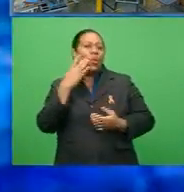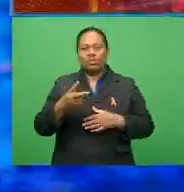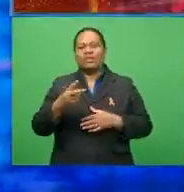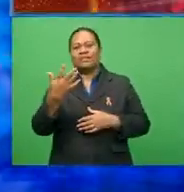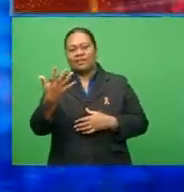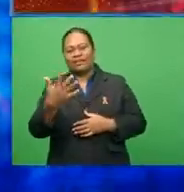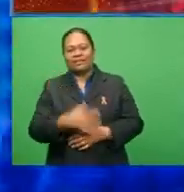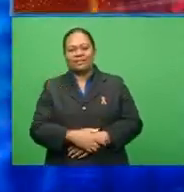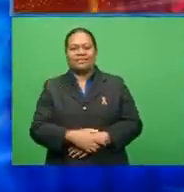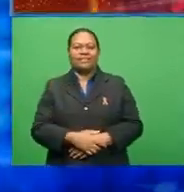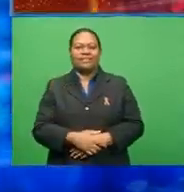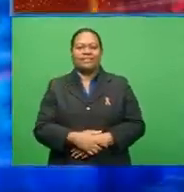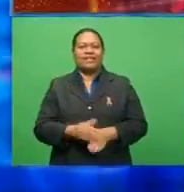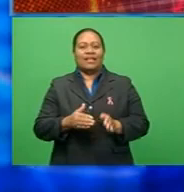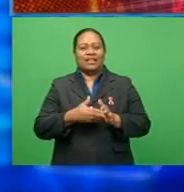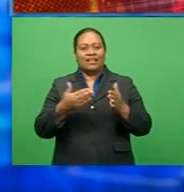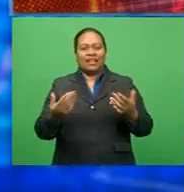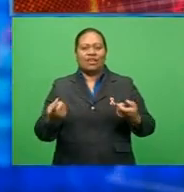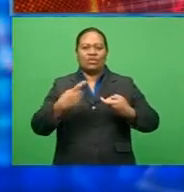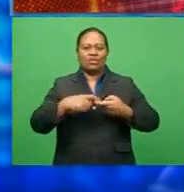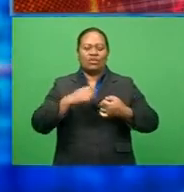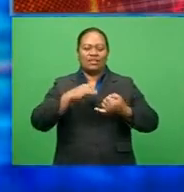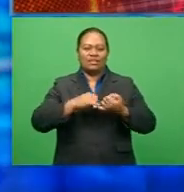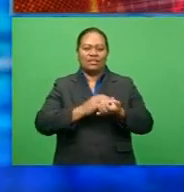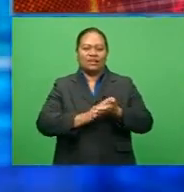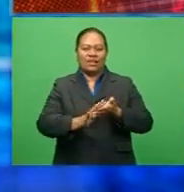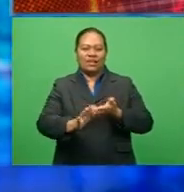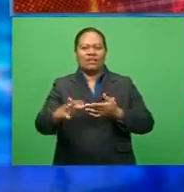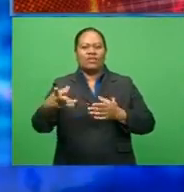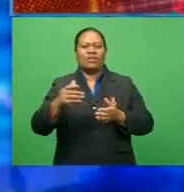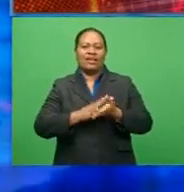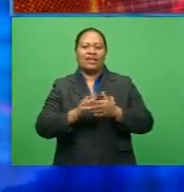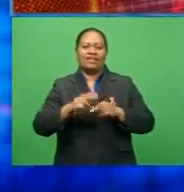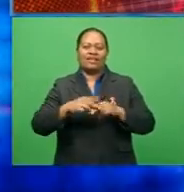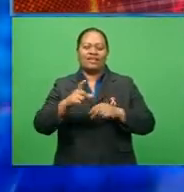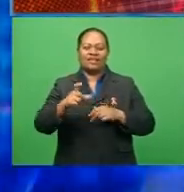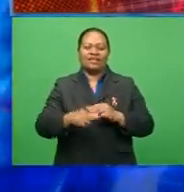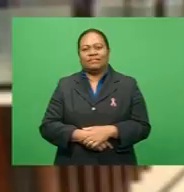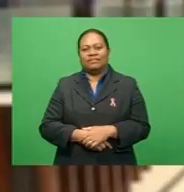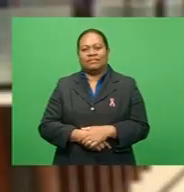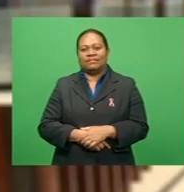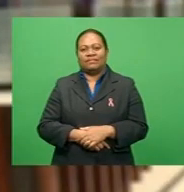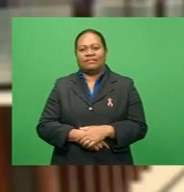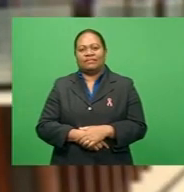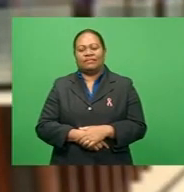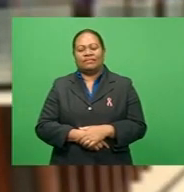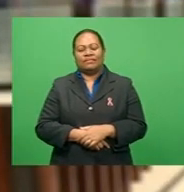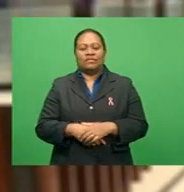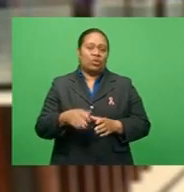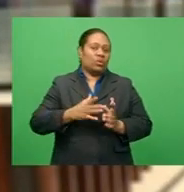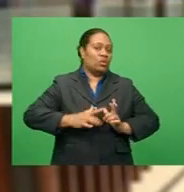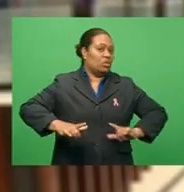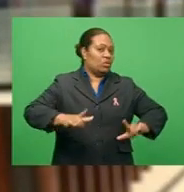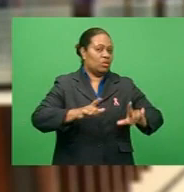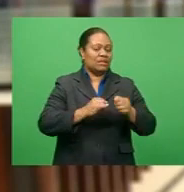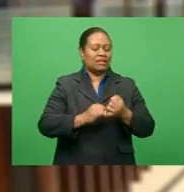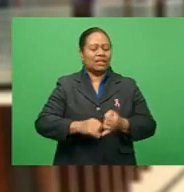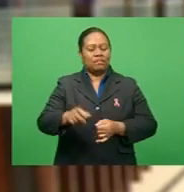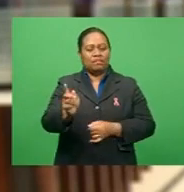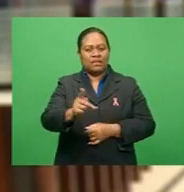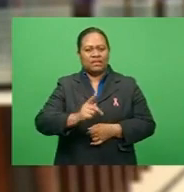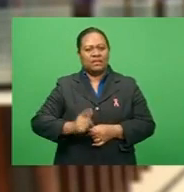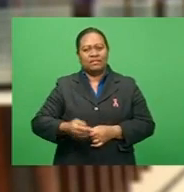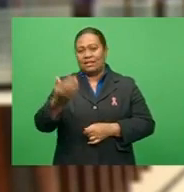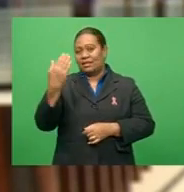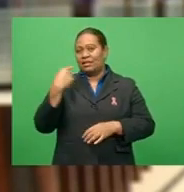recovers. We now join Sharon from HFC Bank with the latest from the money market. Our local South Pacific Stock Exchange